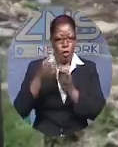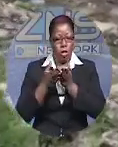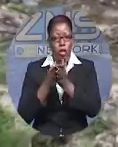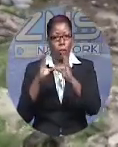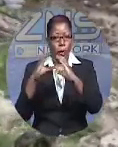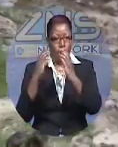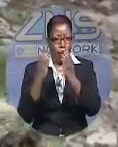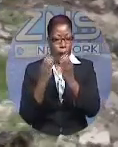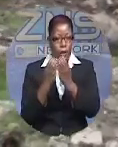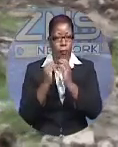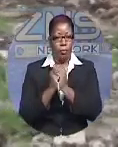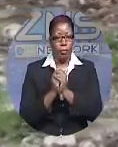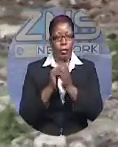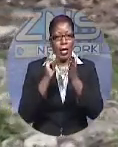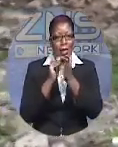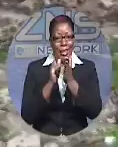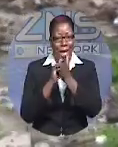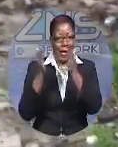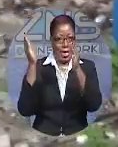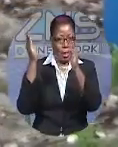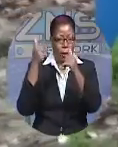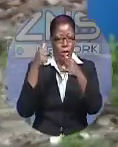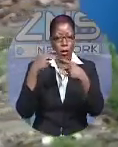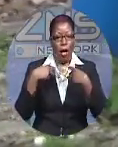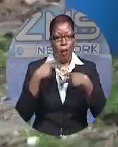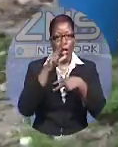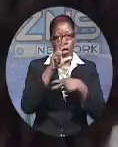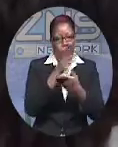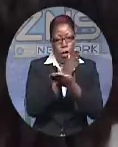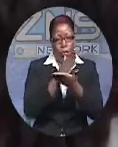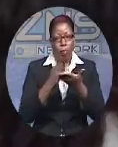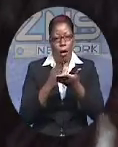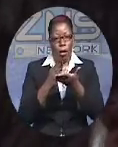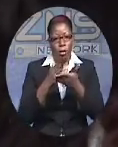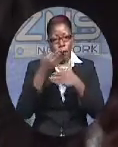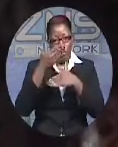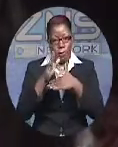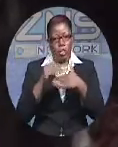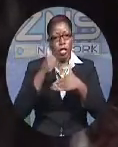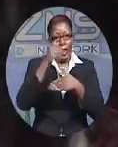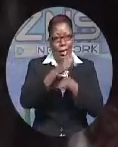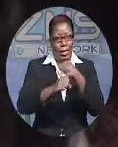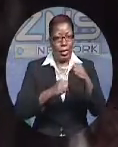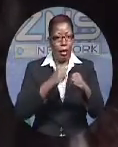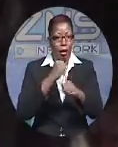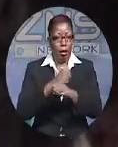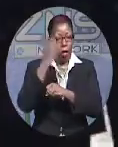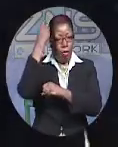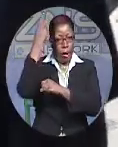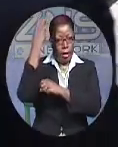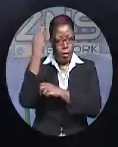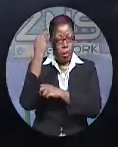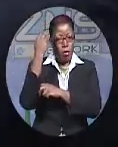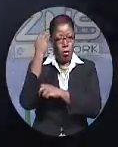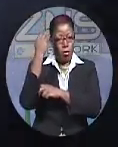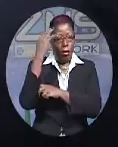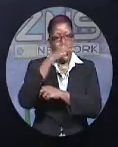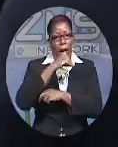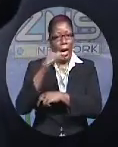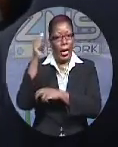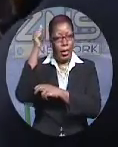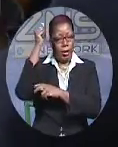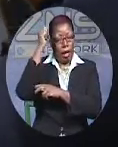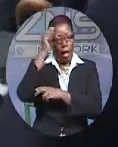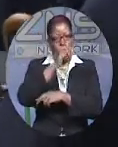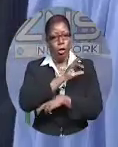million facility is expected to have three phases completed by next year. Prime Minister Christie and Governor General Sir Arthur Folks